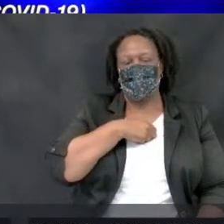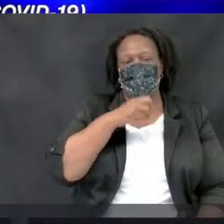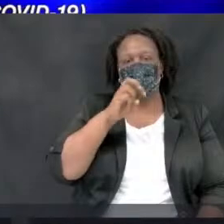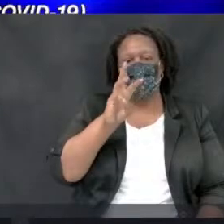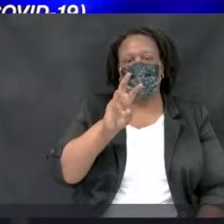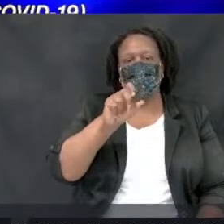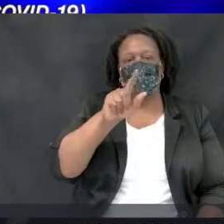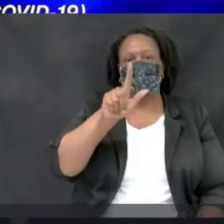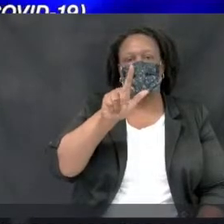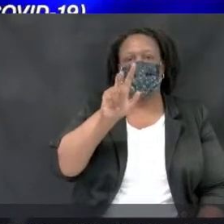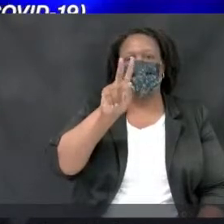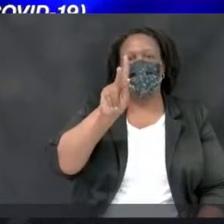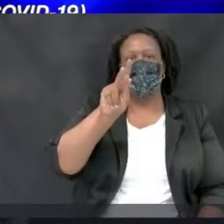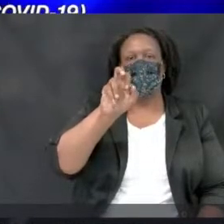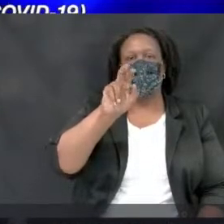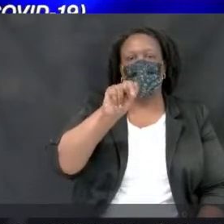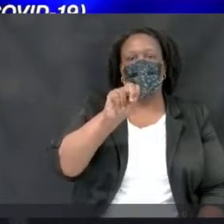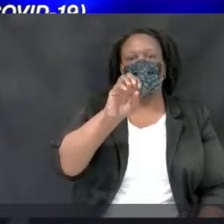General Hospital.